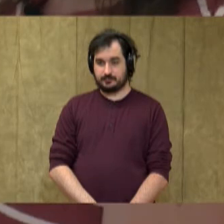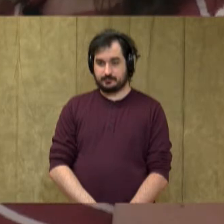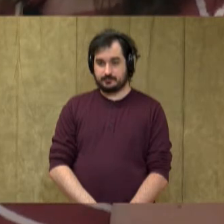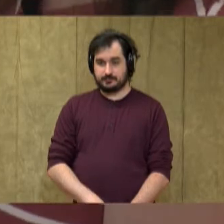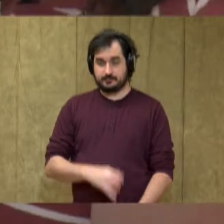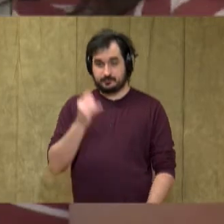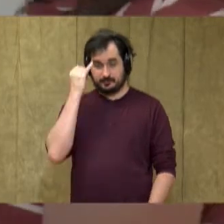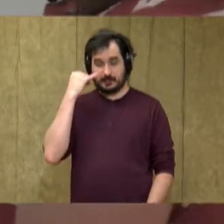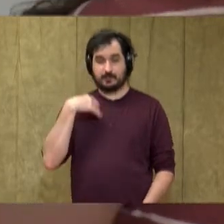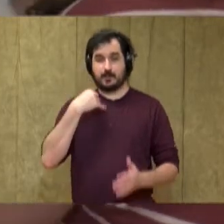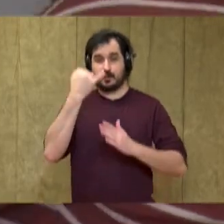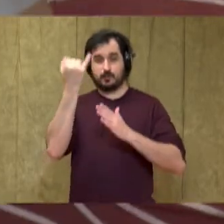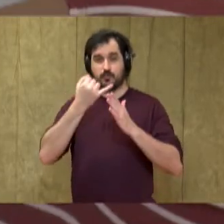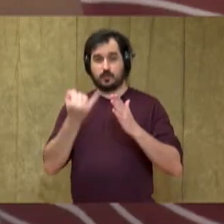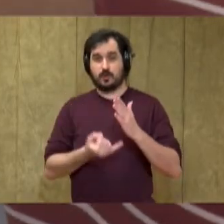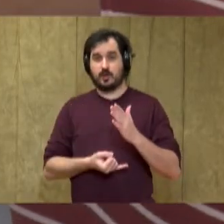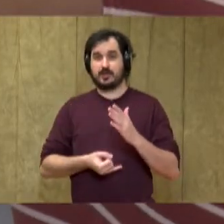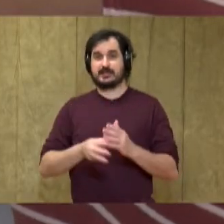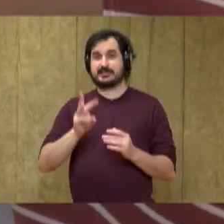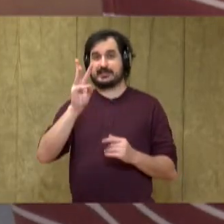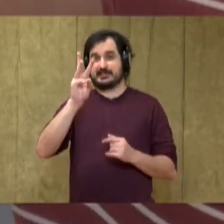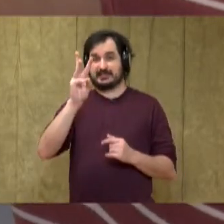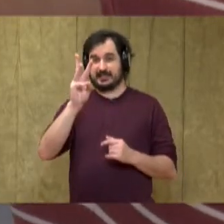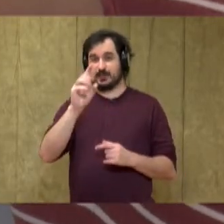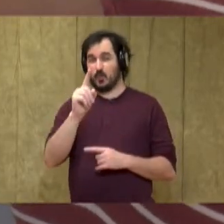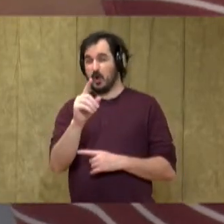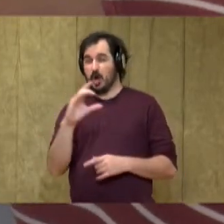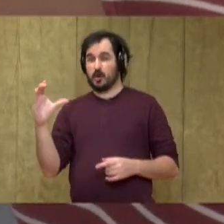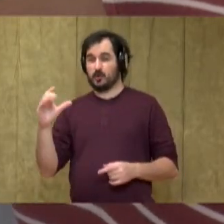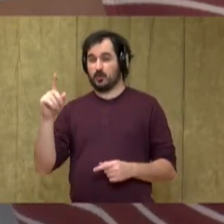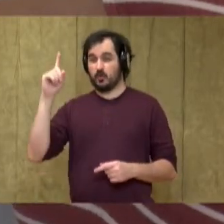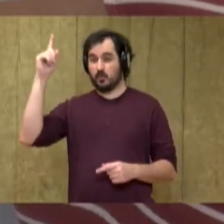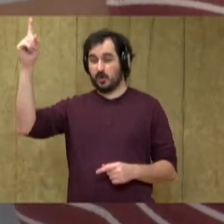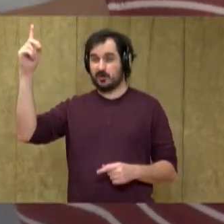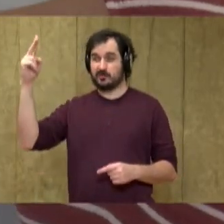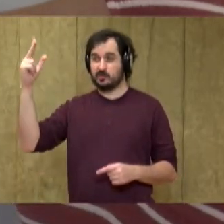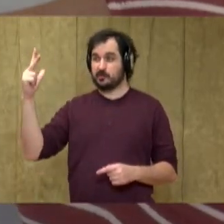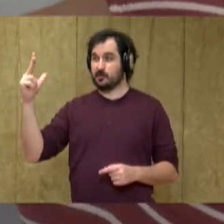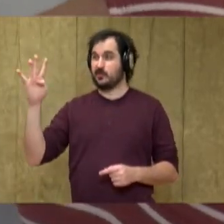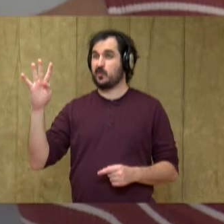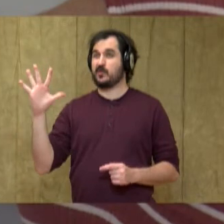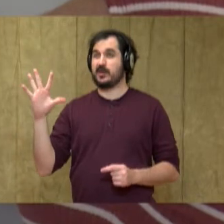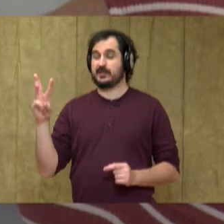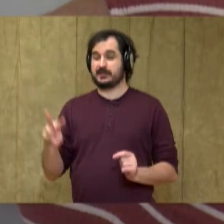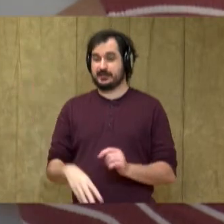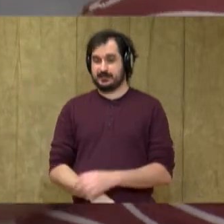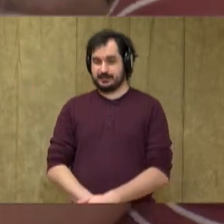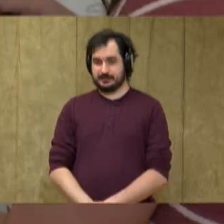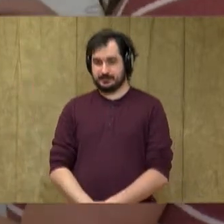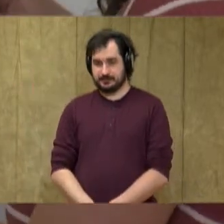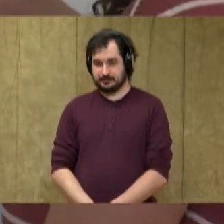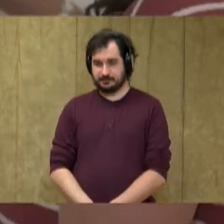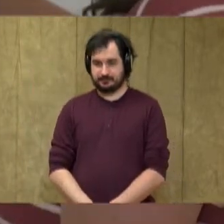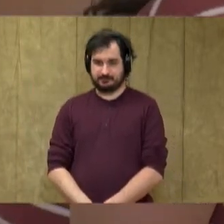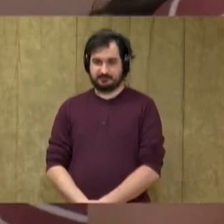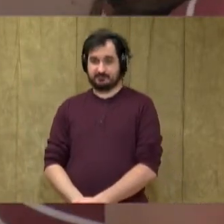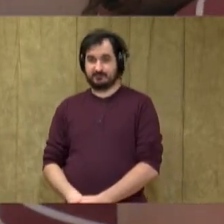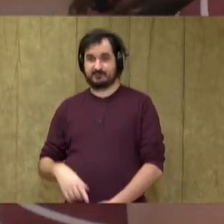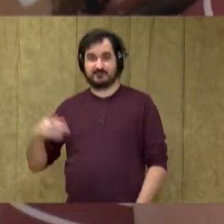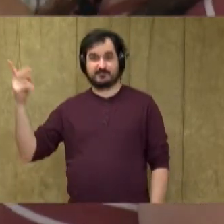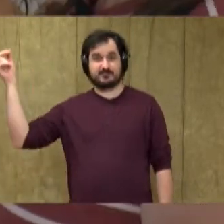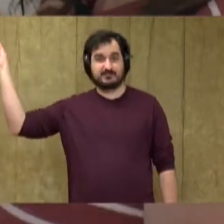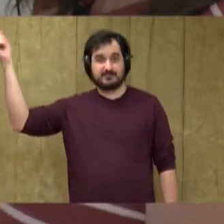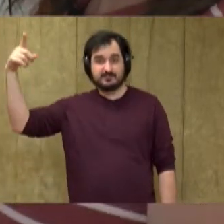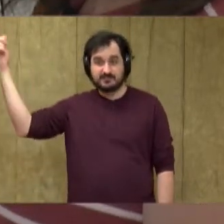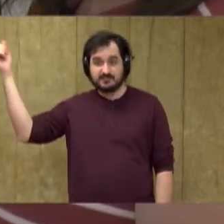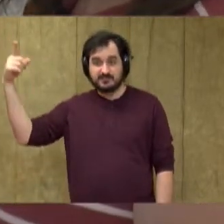was drawing 6 hundredths, I would say 1, 2, 3, 4, 5, 6. Are